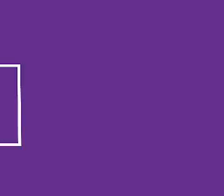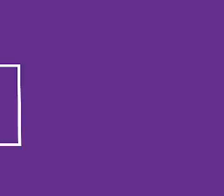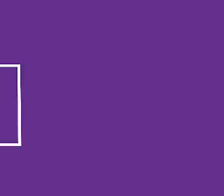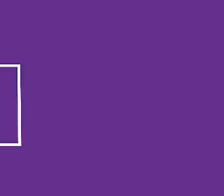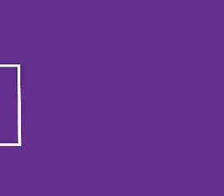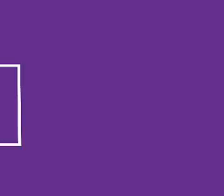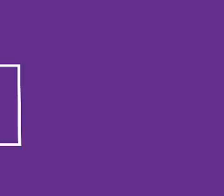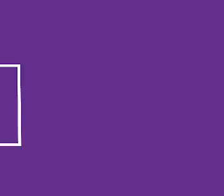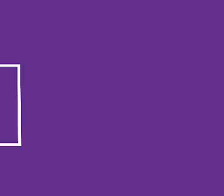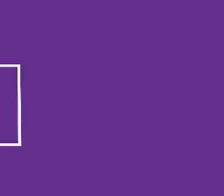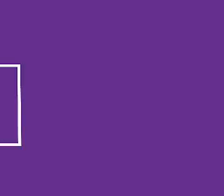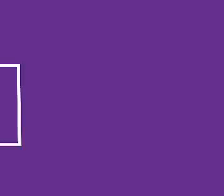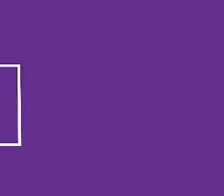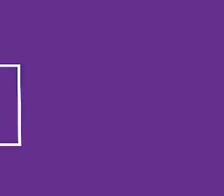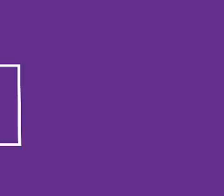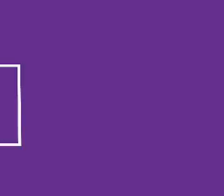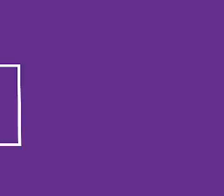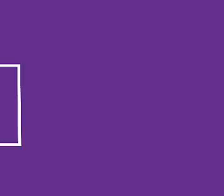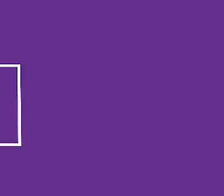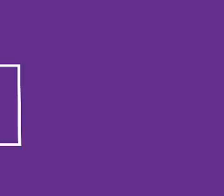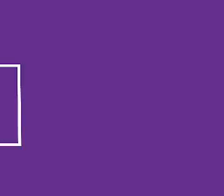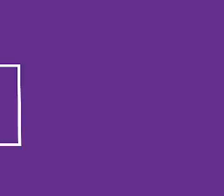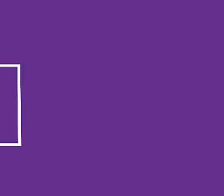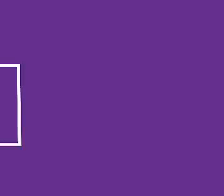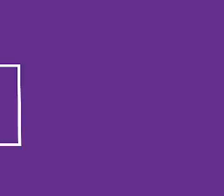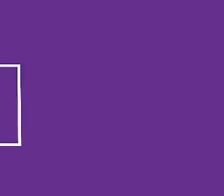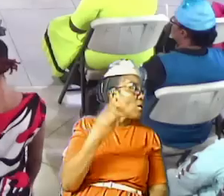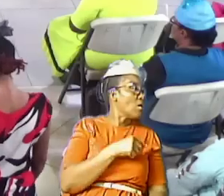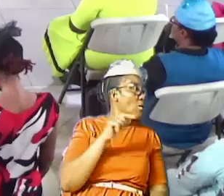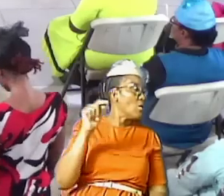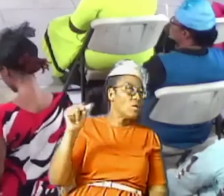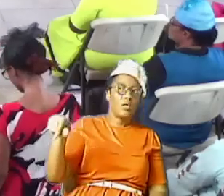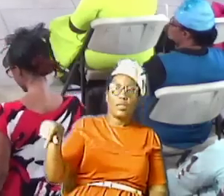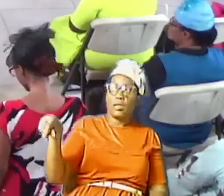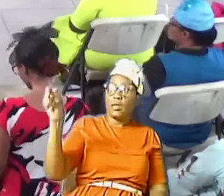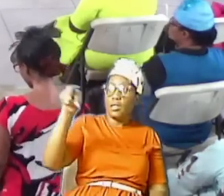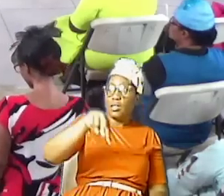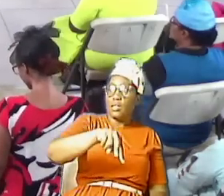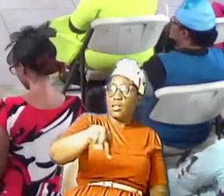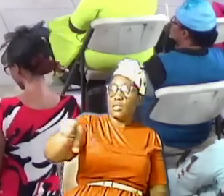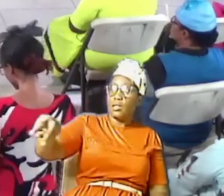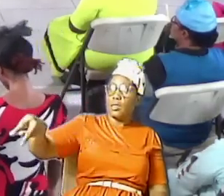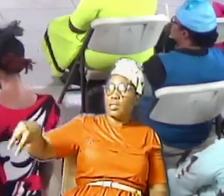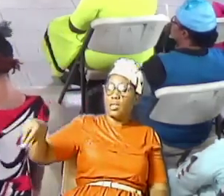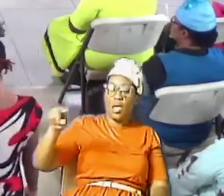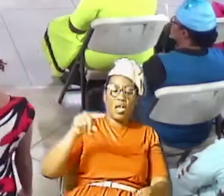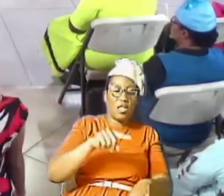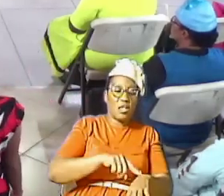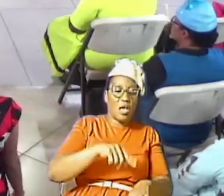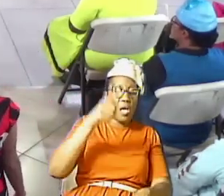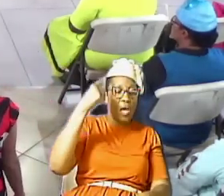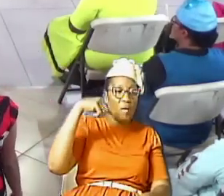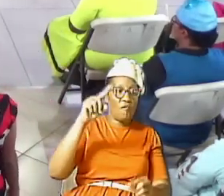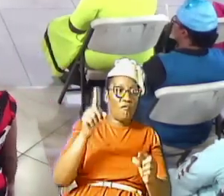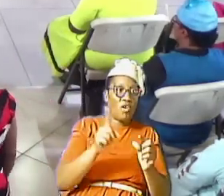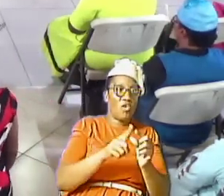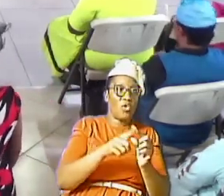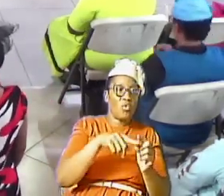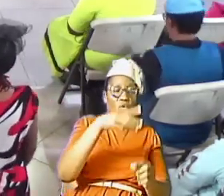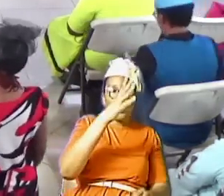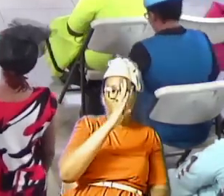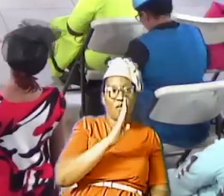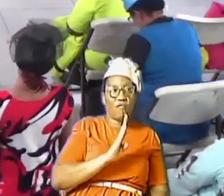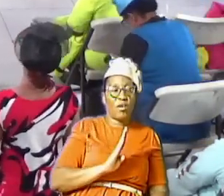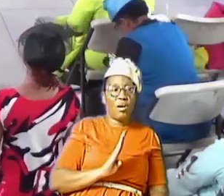everybody? Amen. I'm going to ask us this time to stand. It now comes time for